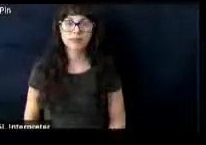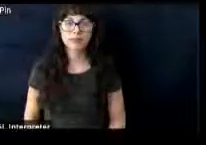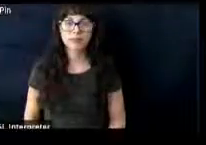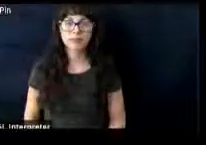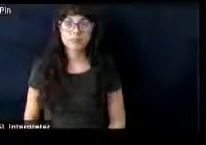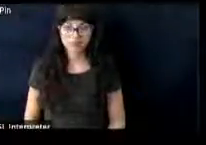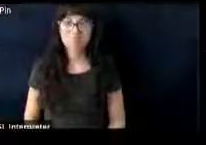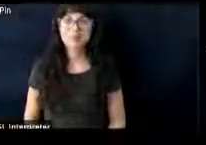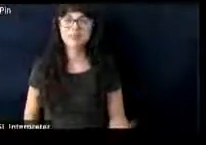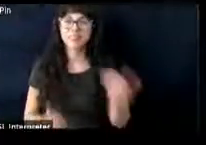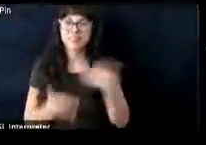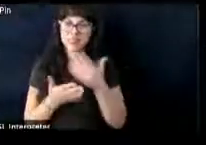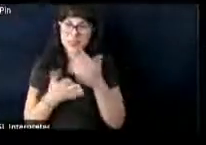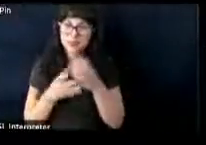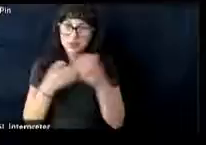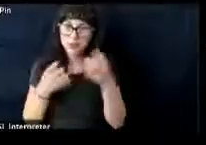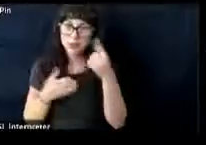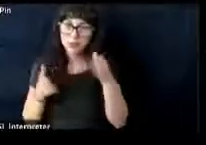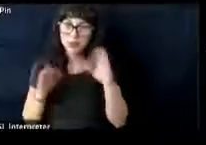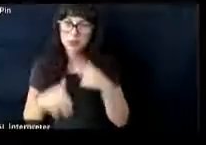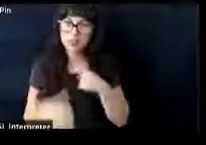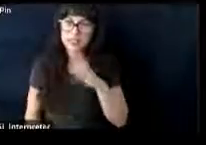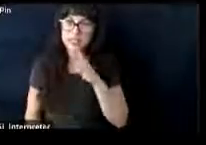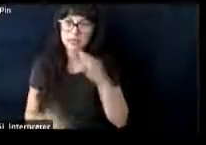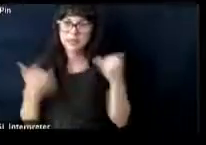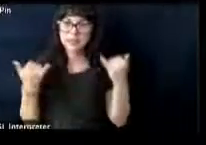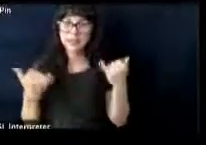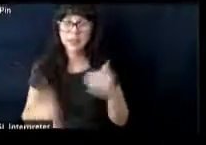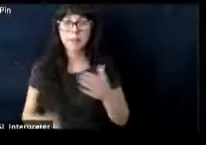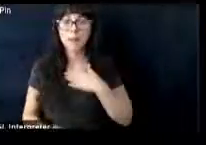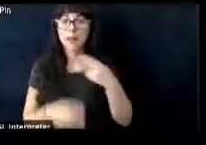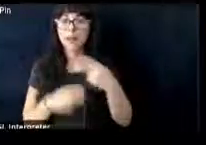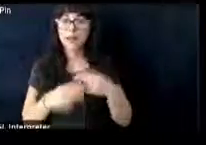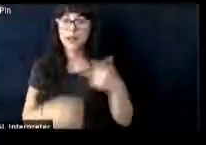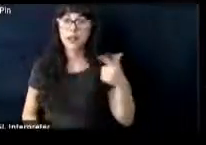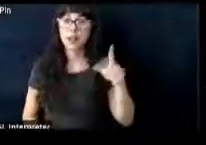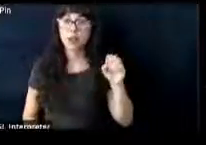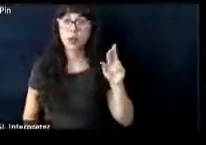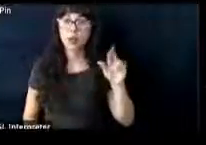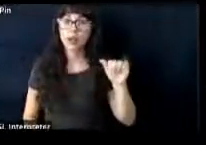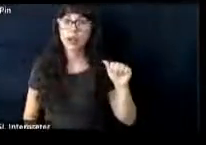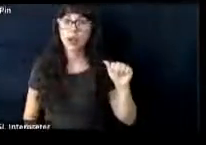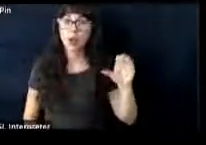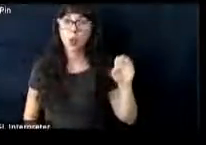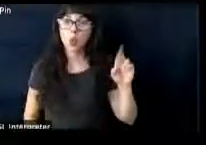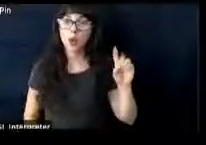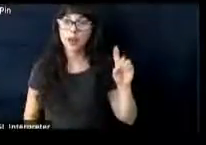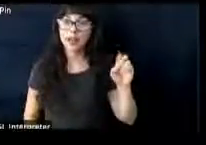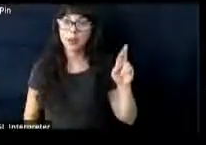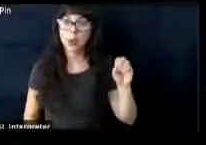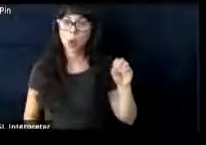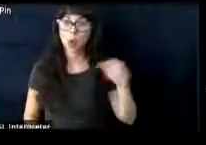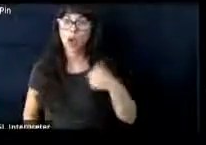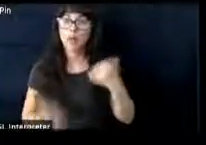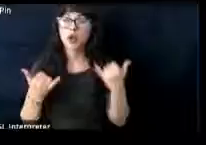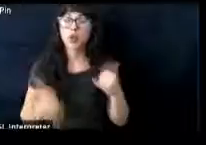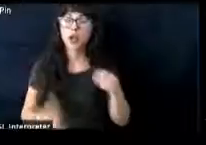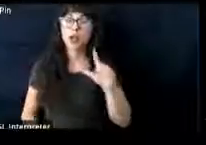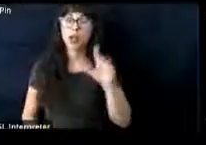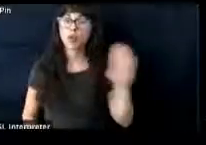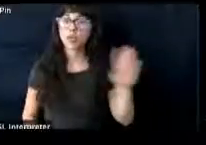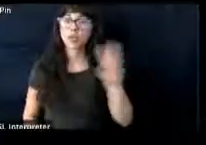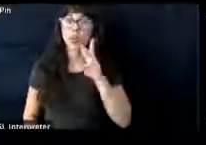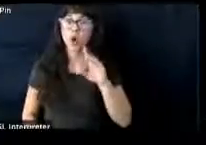Again, thank you very much for allowing me to speak today. My name is Gloria Cordero, and I am a current Long Beach Water Department